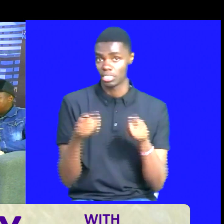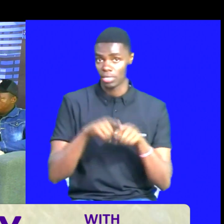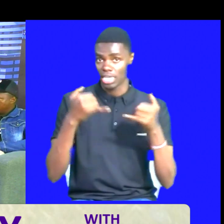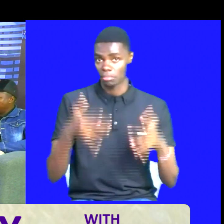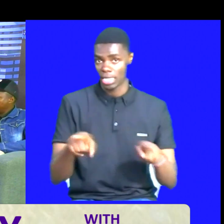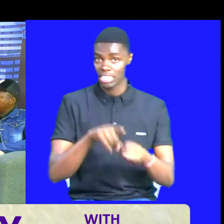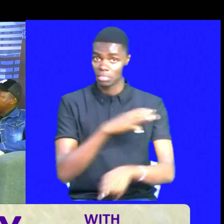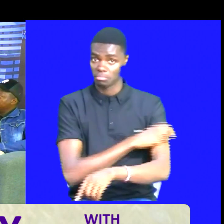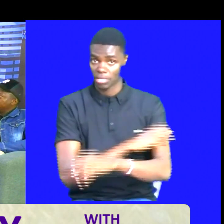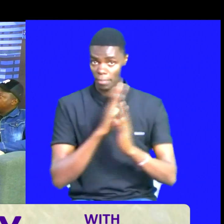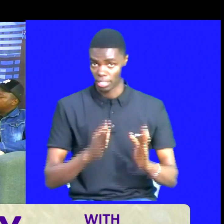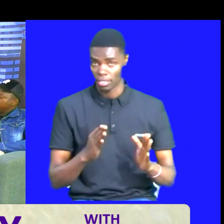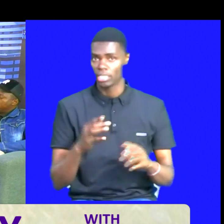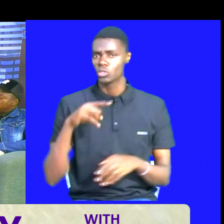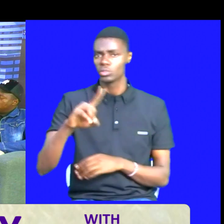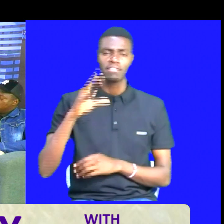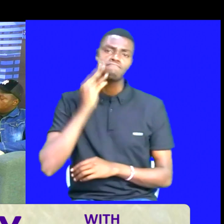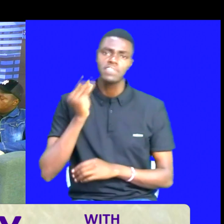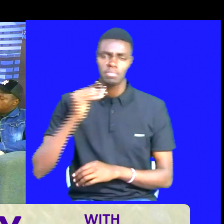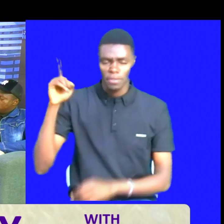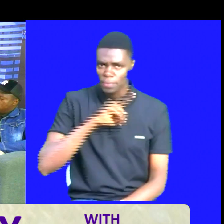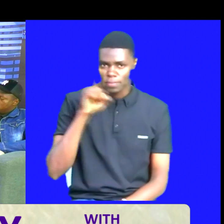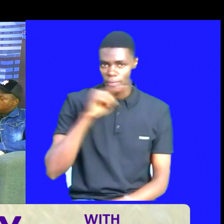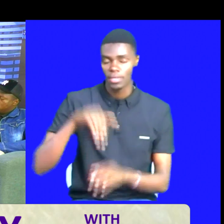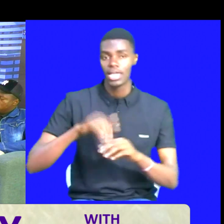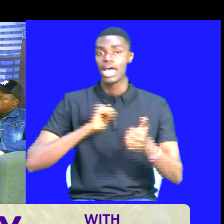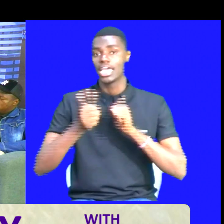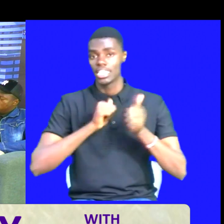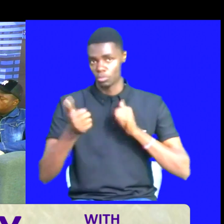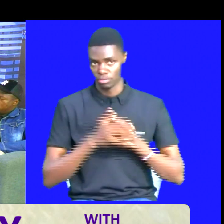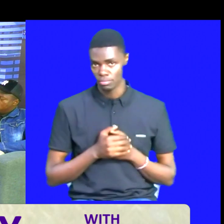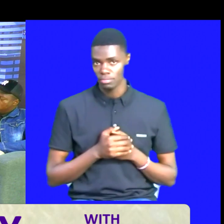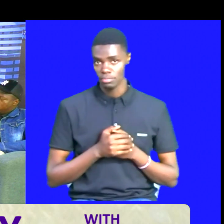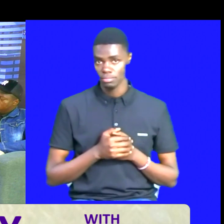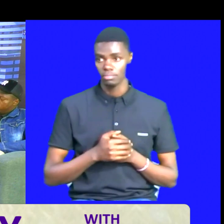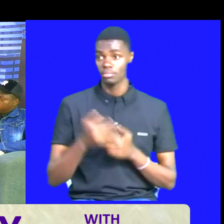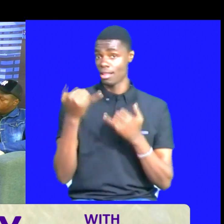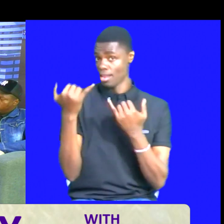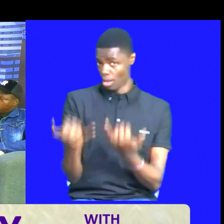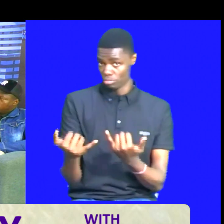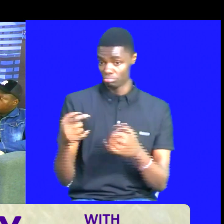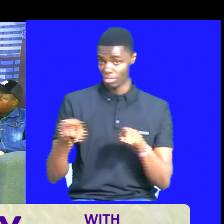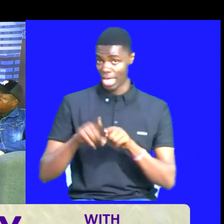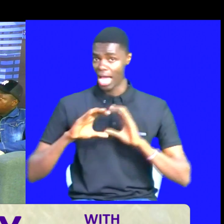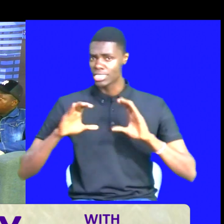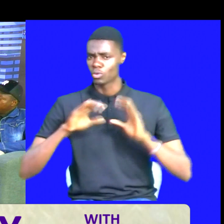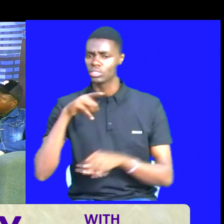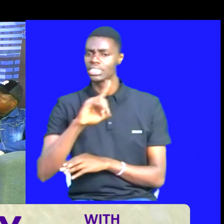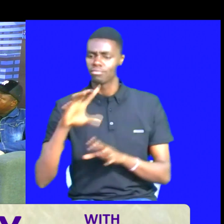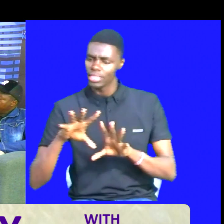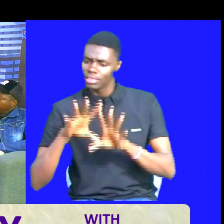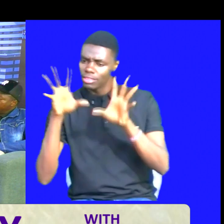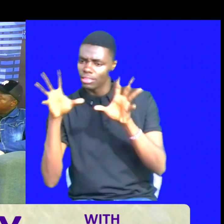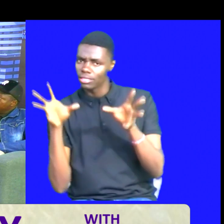a captain, your vast experience in the sport was much really needed. And this time around as a coach, how can you summarize